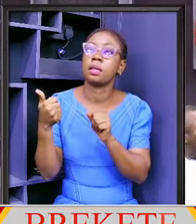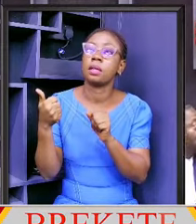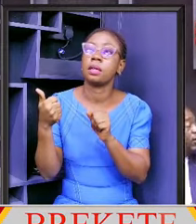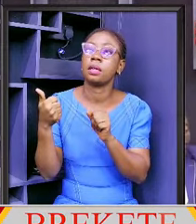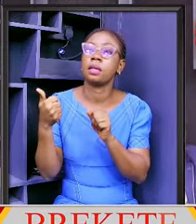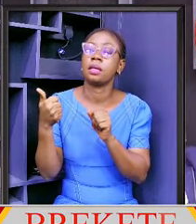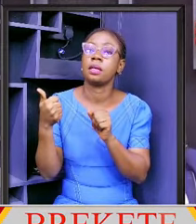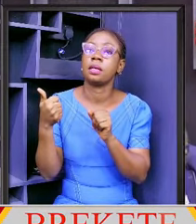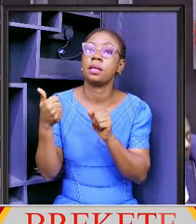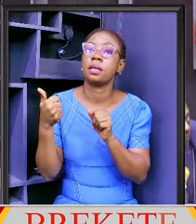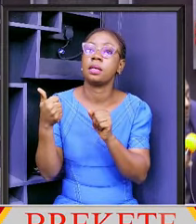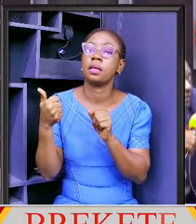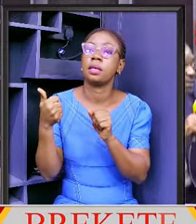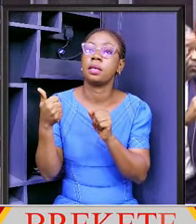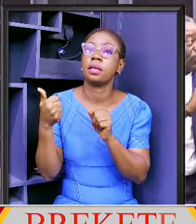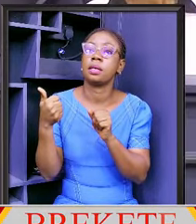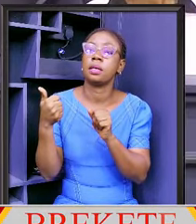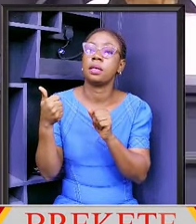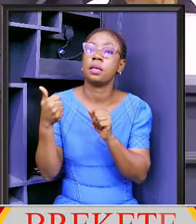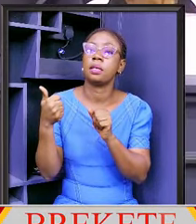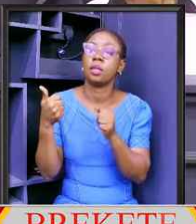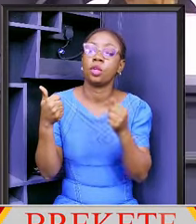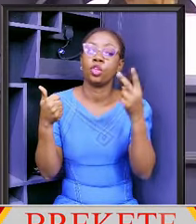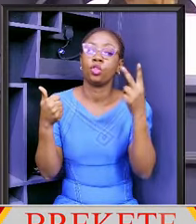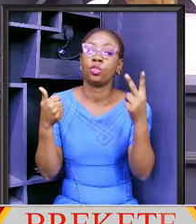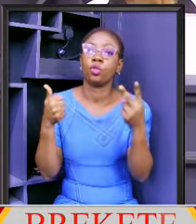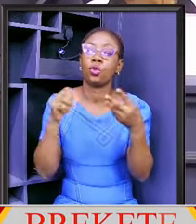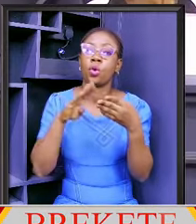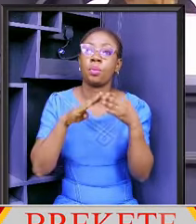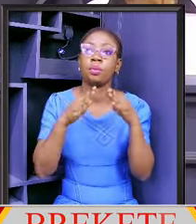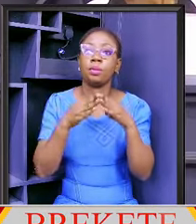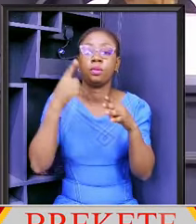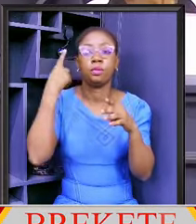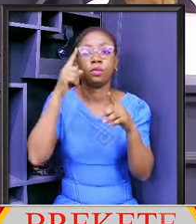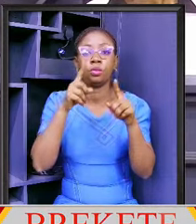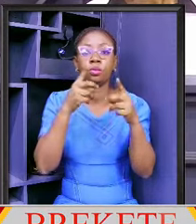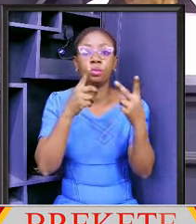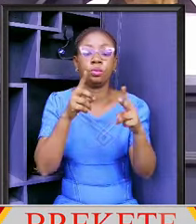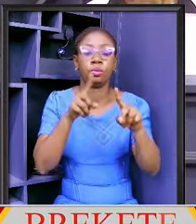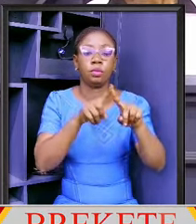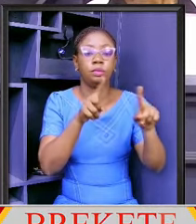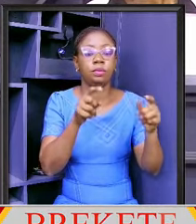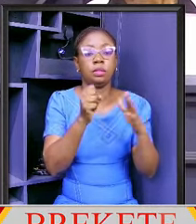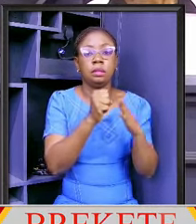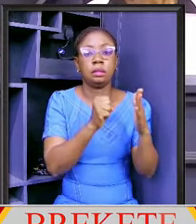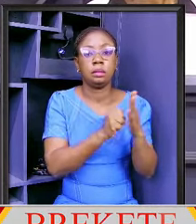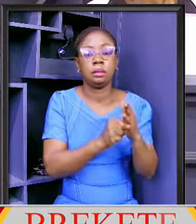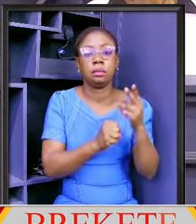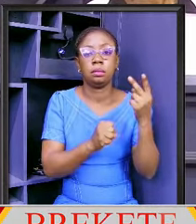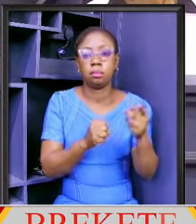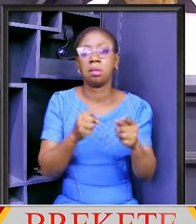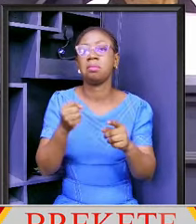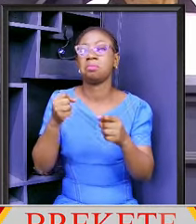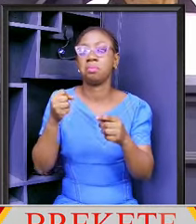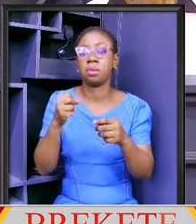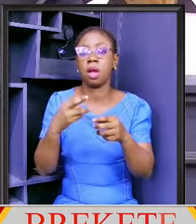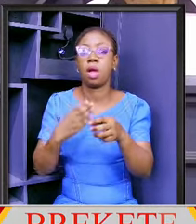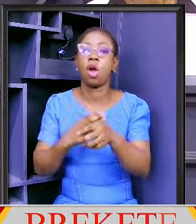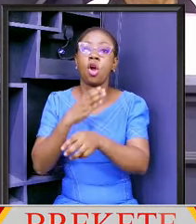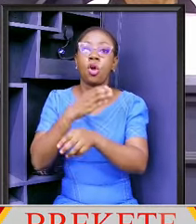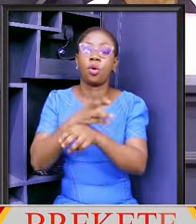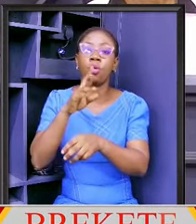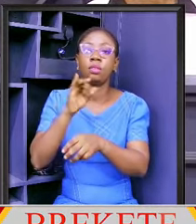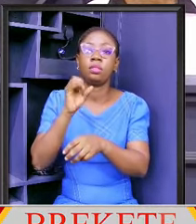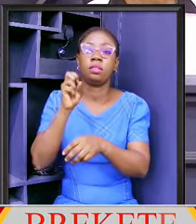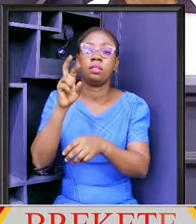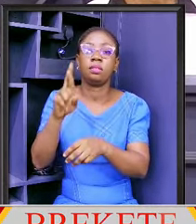Can you talk to the mic, please? No, my honorable president, there are two communities for two different states. The one between Ibom and Ibijakara for Cross River State, now